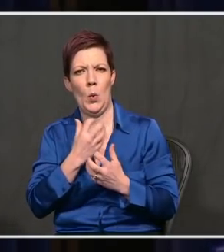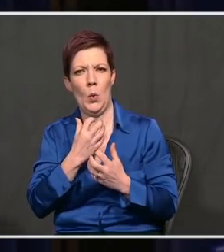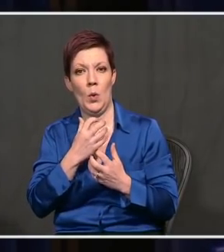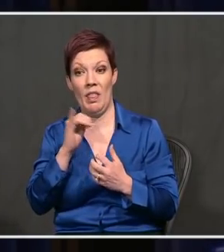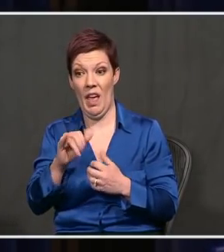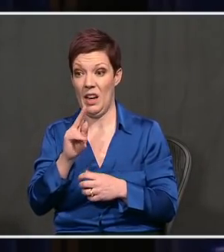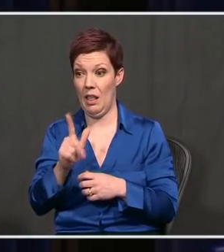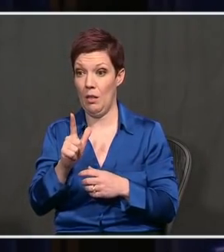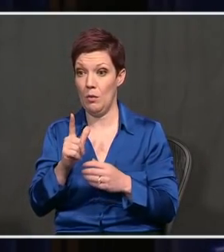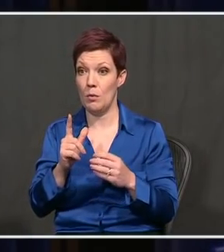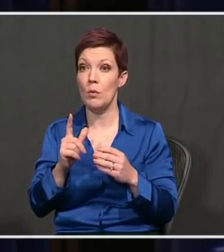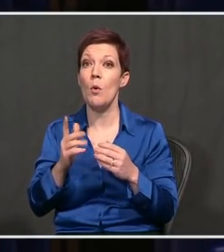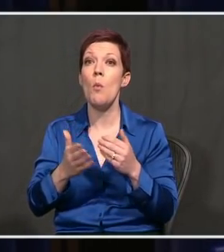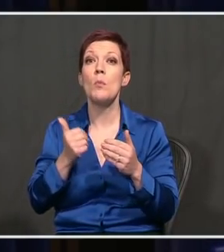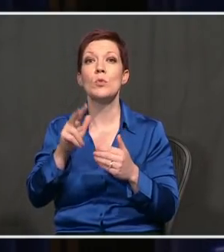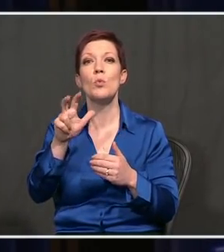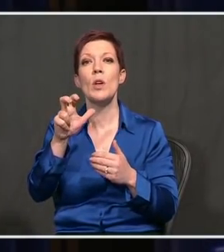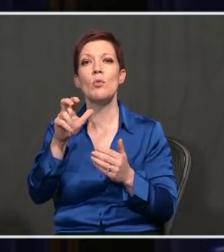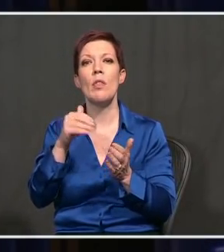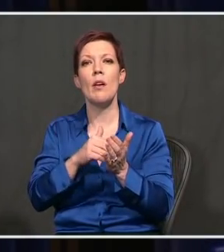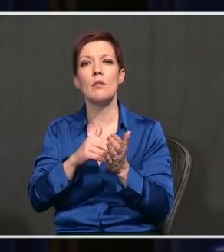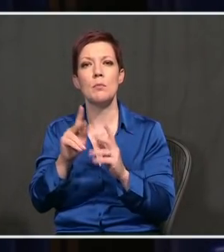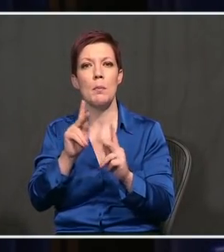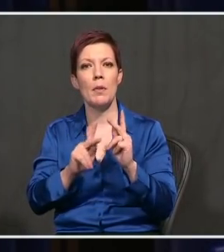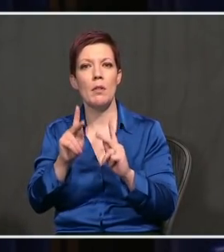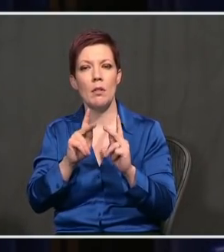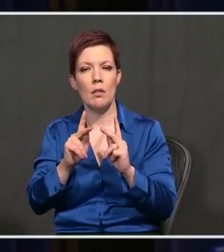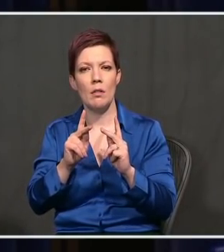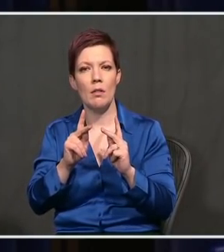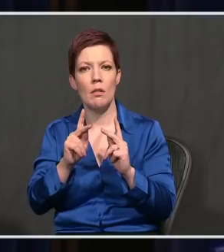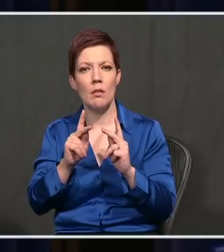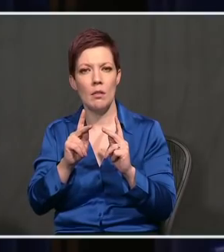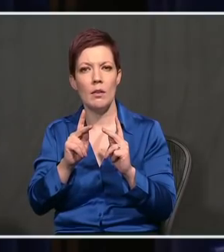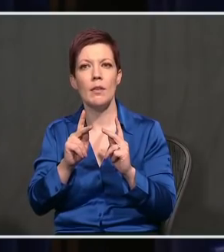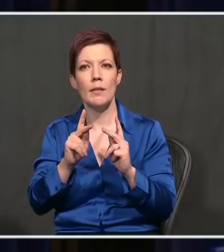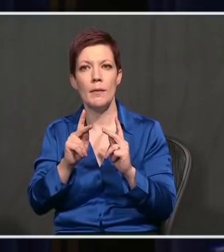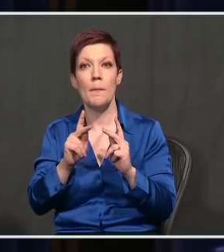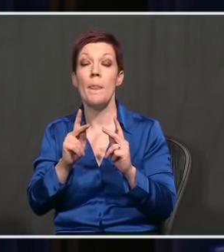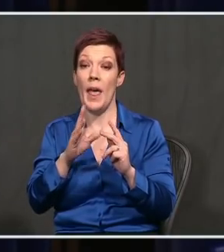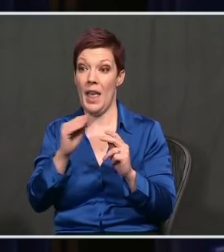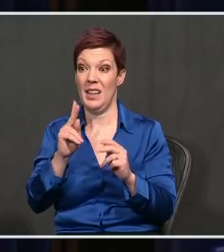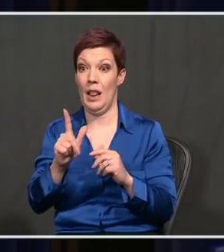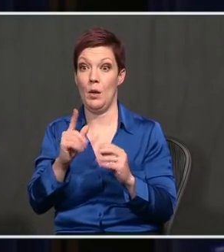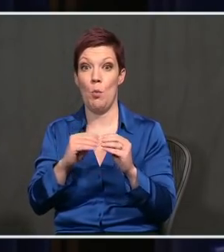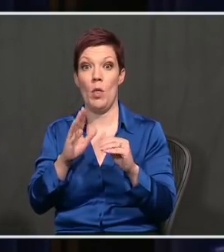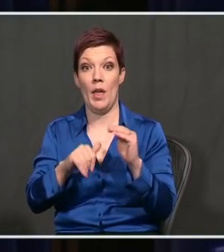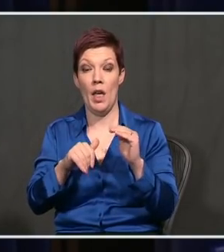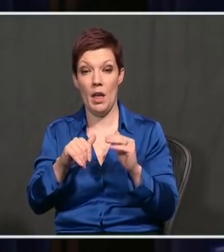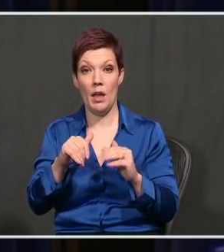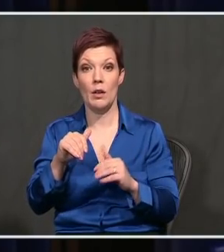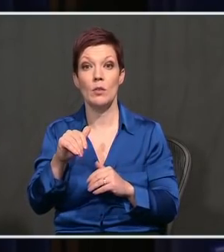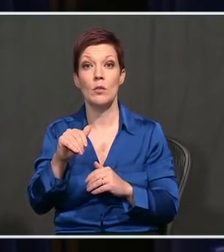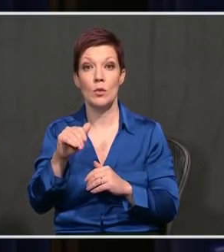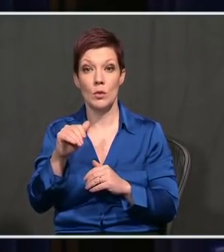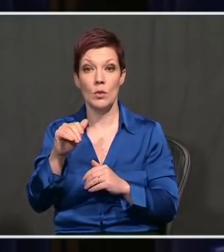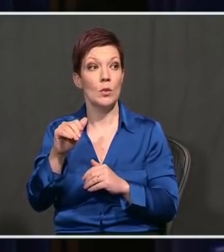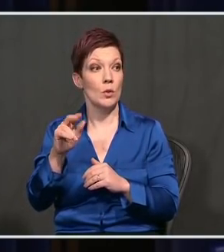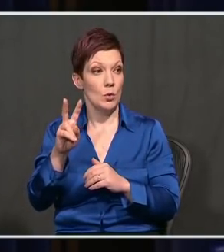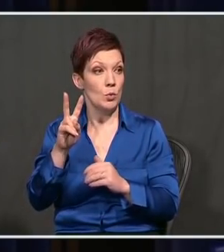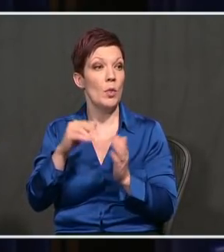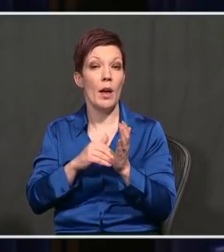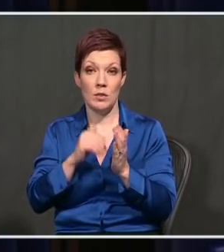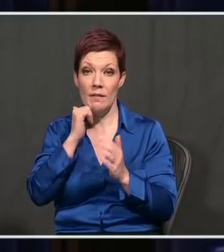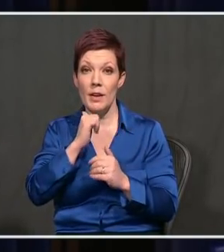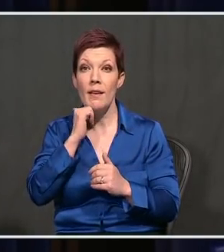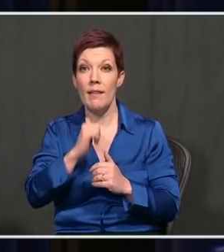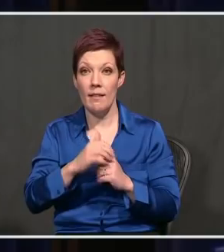than 200,000, almost 300,000 people, killing more than 2,000 every day. Those are the risks we know, and they are